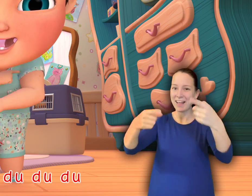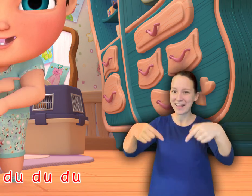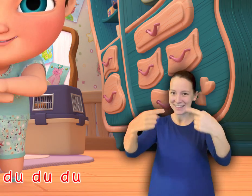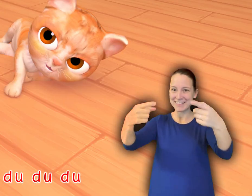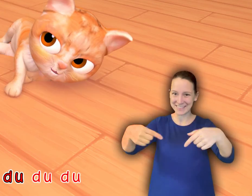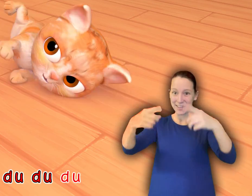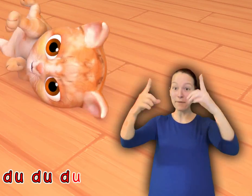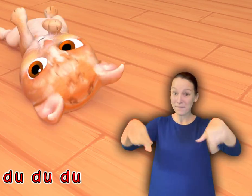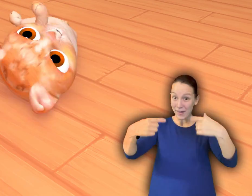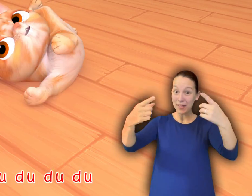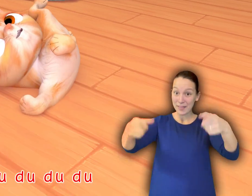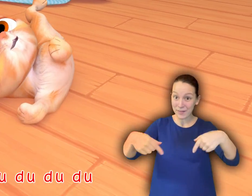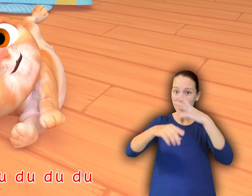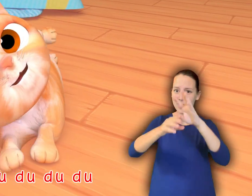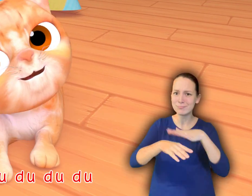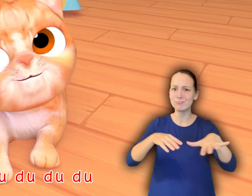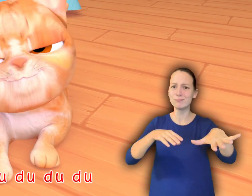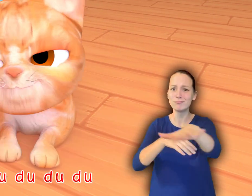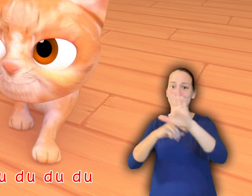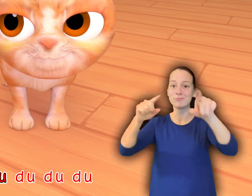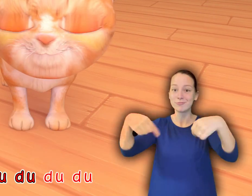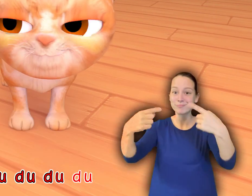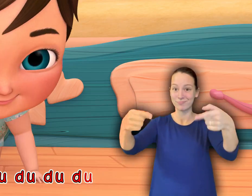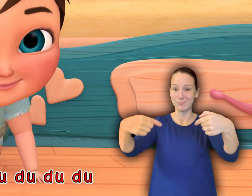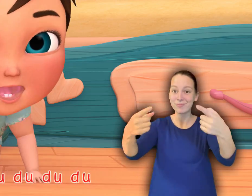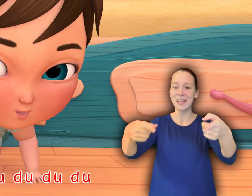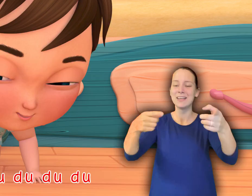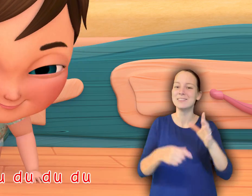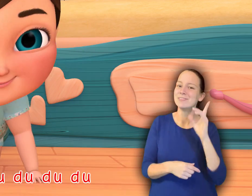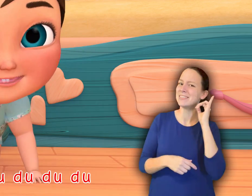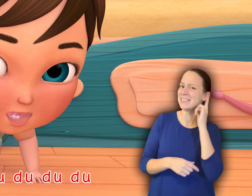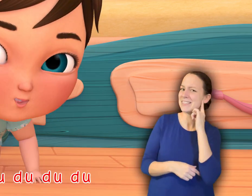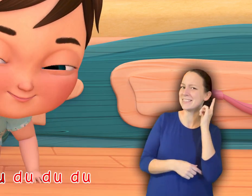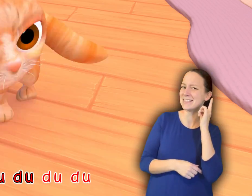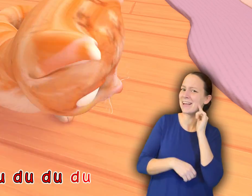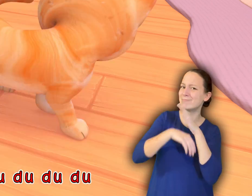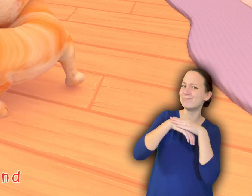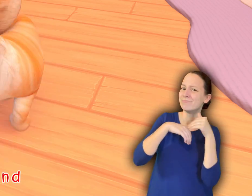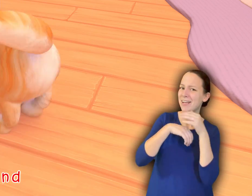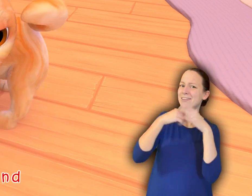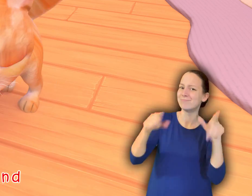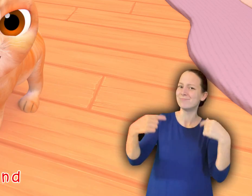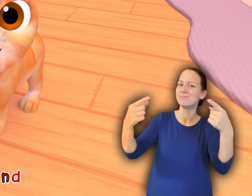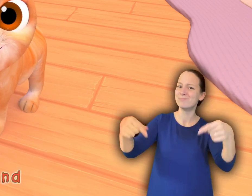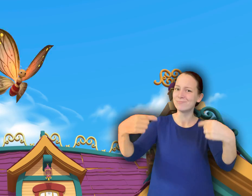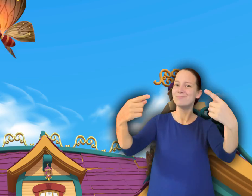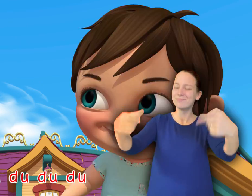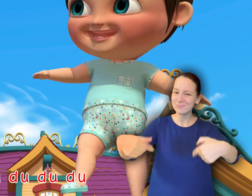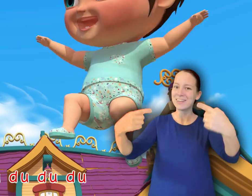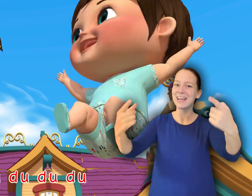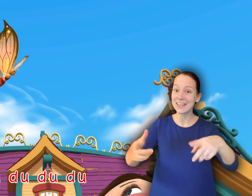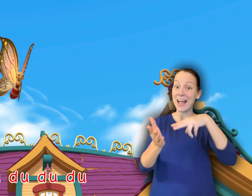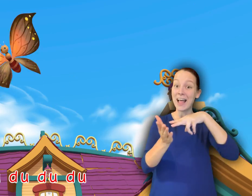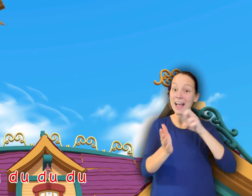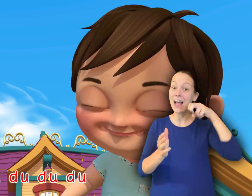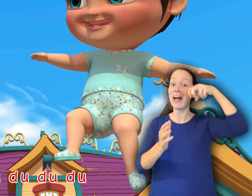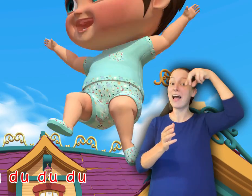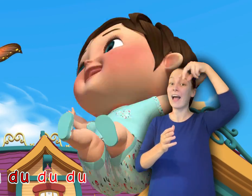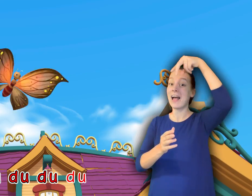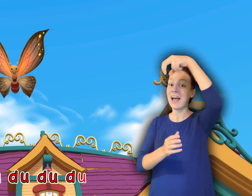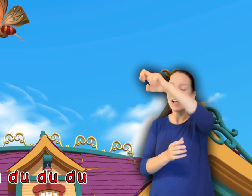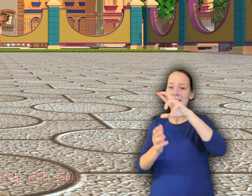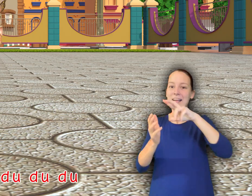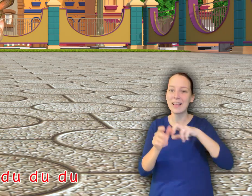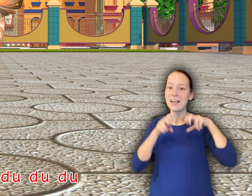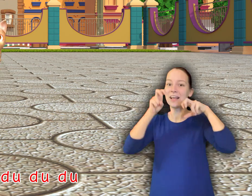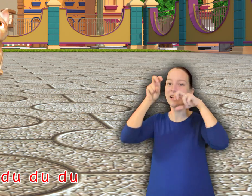roll around on the ground Hing sound go around and round jumping